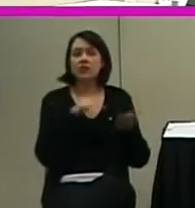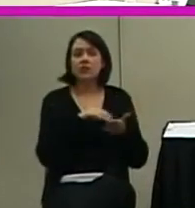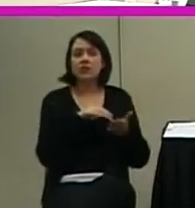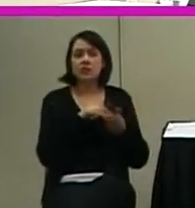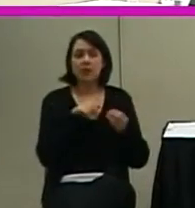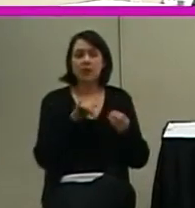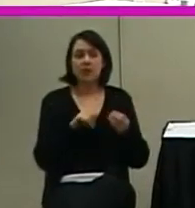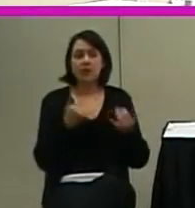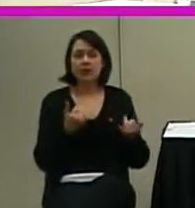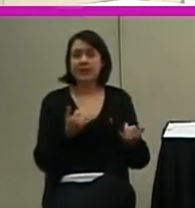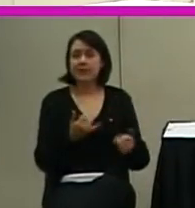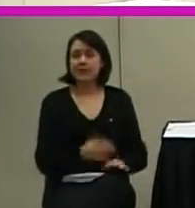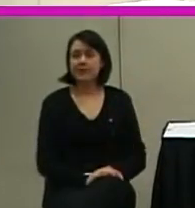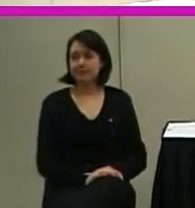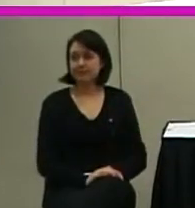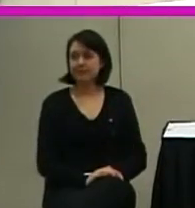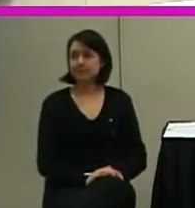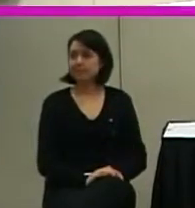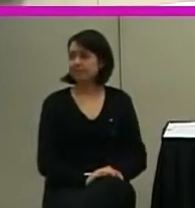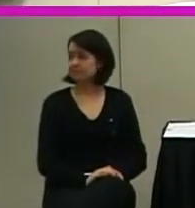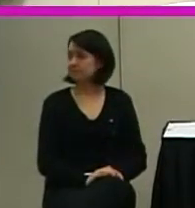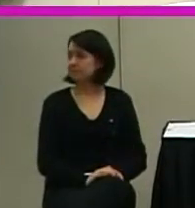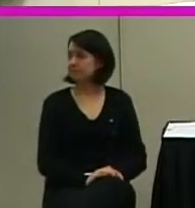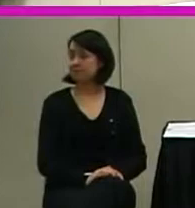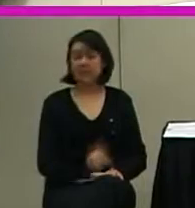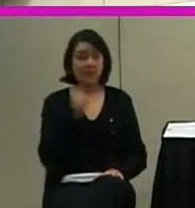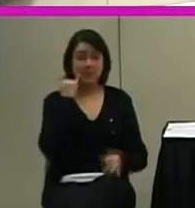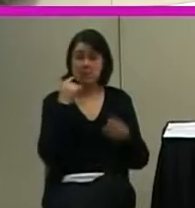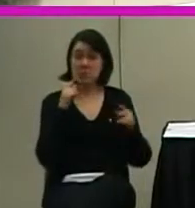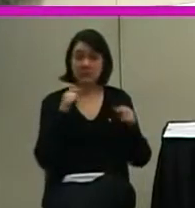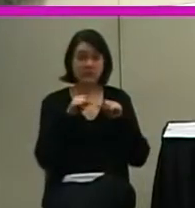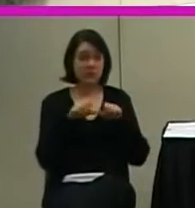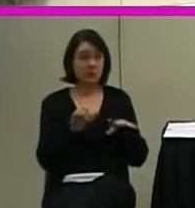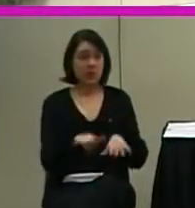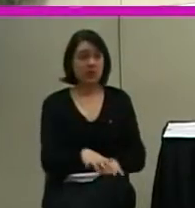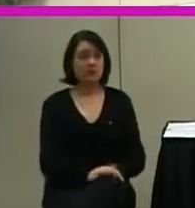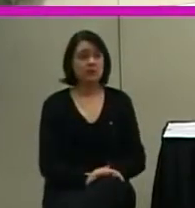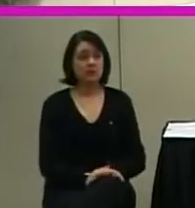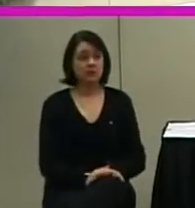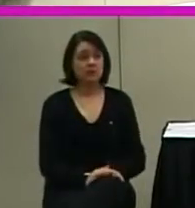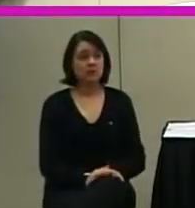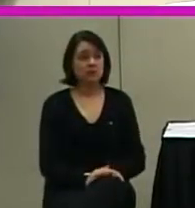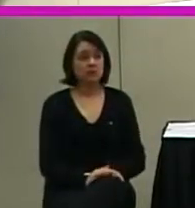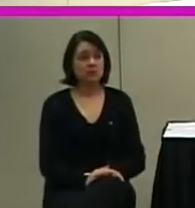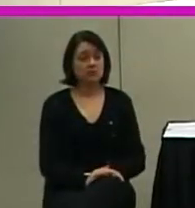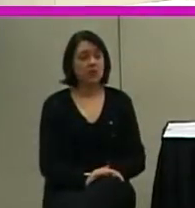this right now. So if it works, keep doing it.